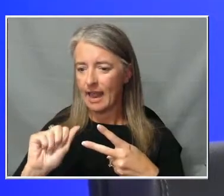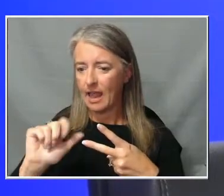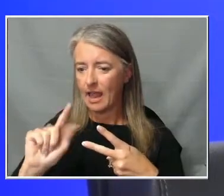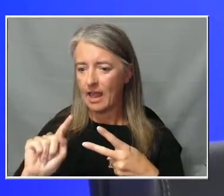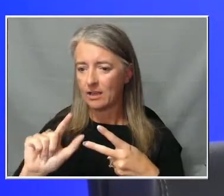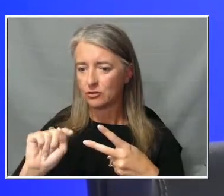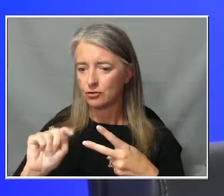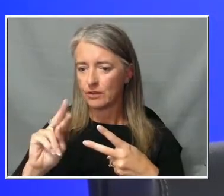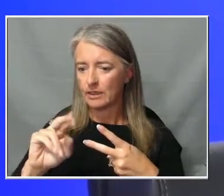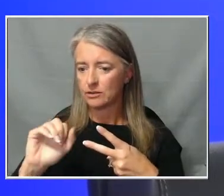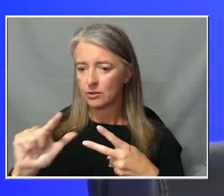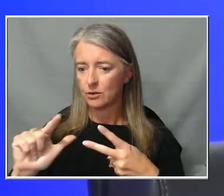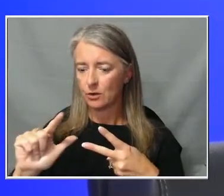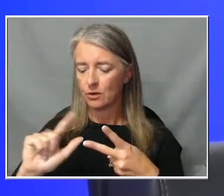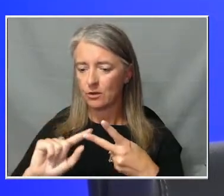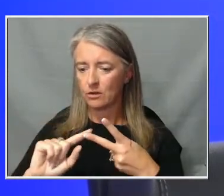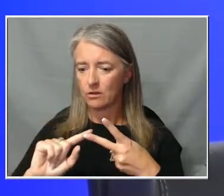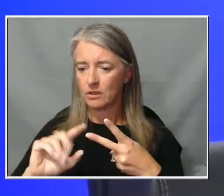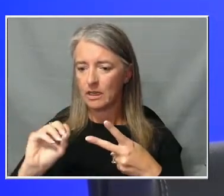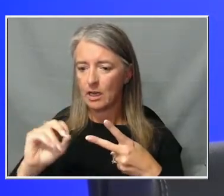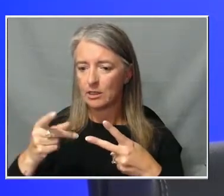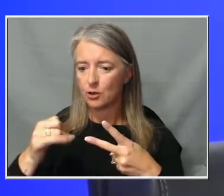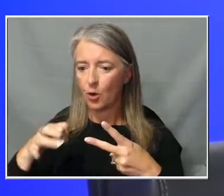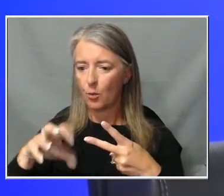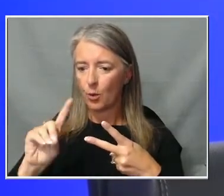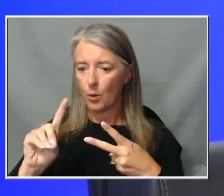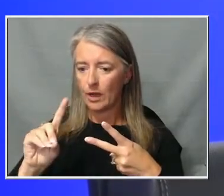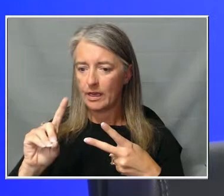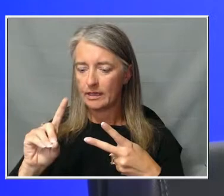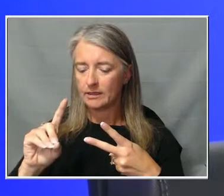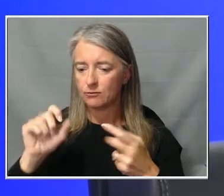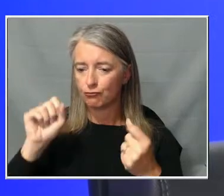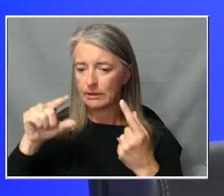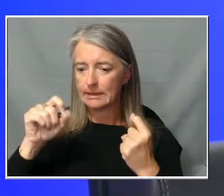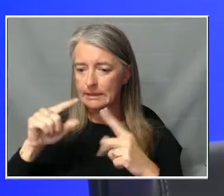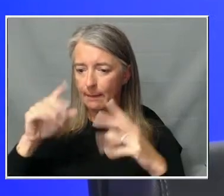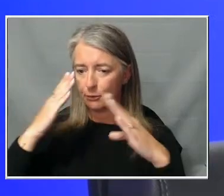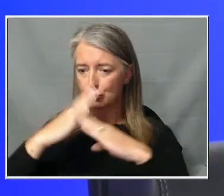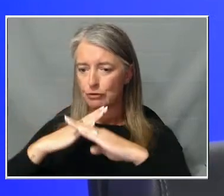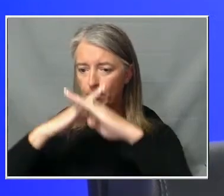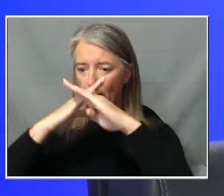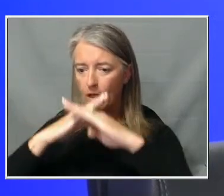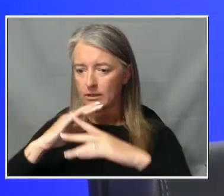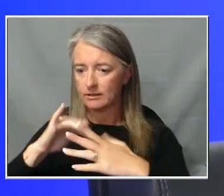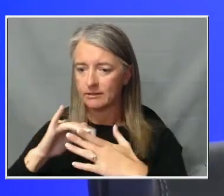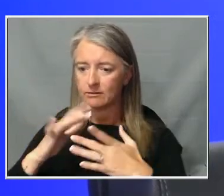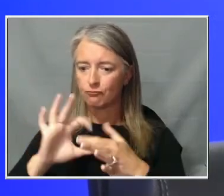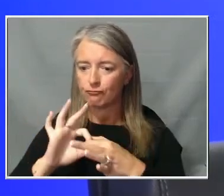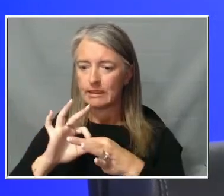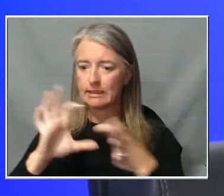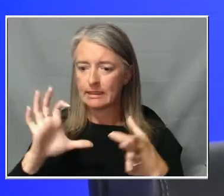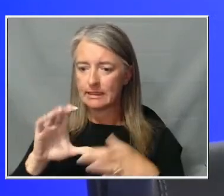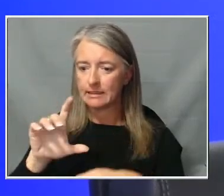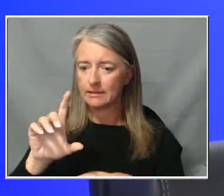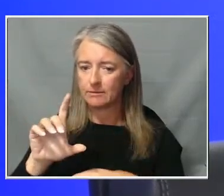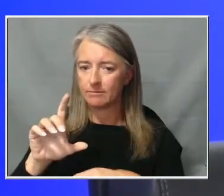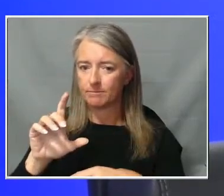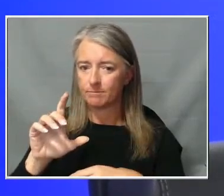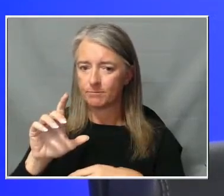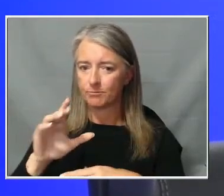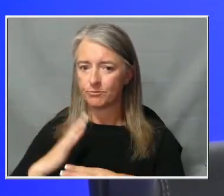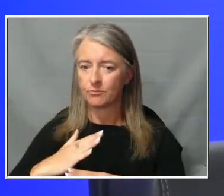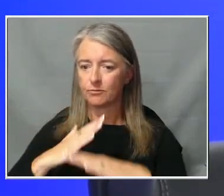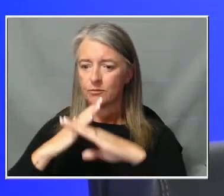opioid antagonist, which means it sits on the opioid receptor and blocks it, but it releases dopamine. It prevents the release